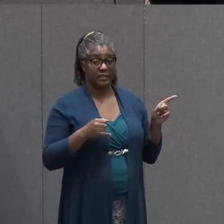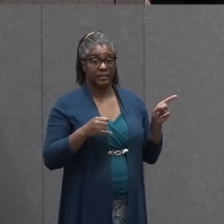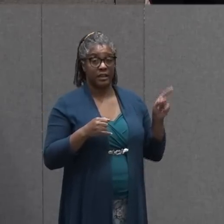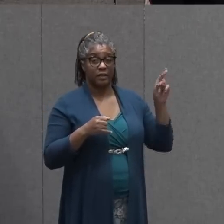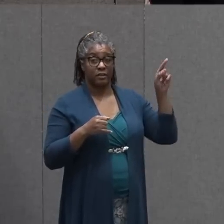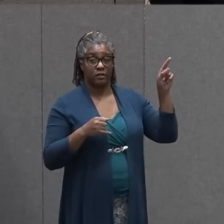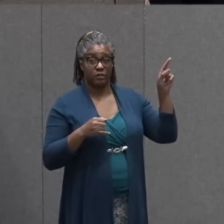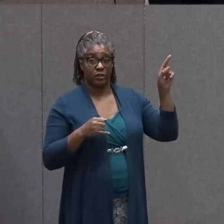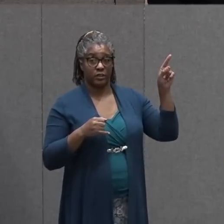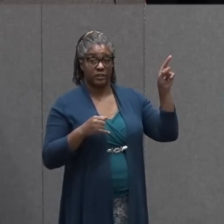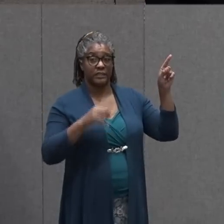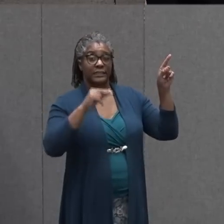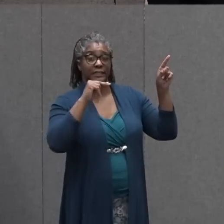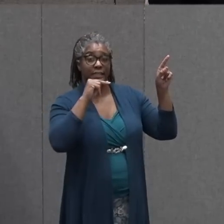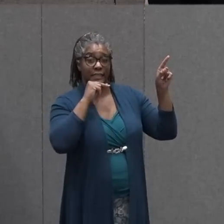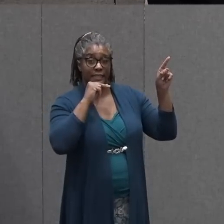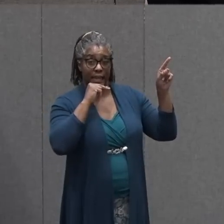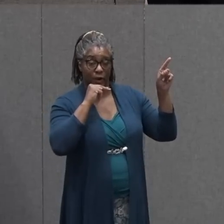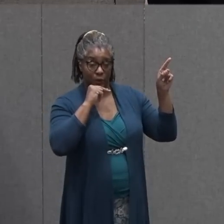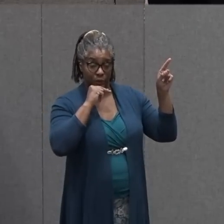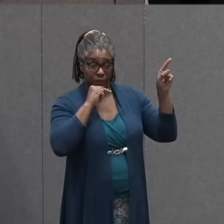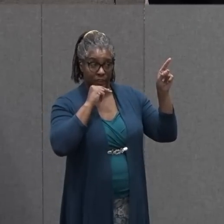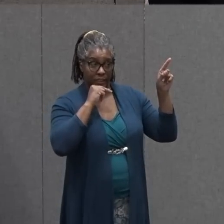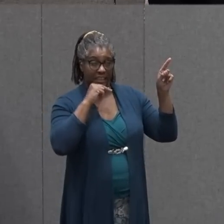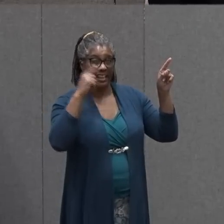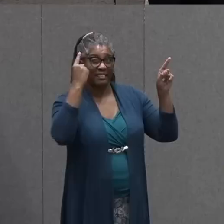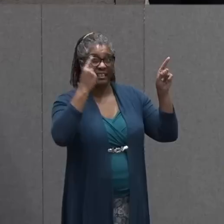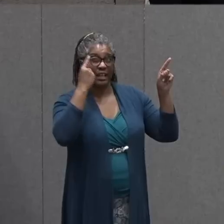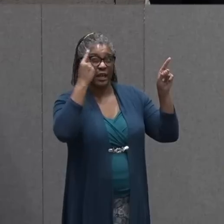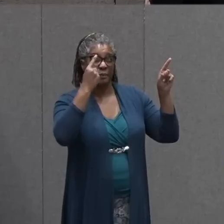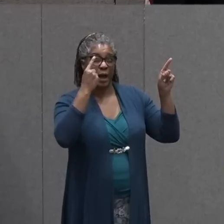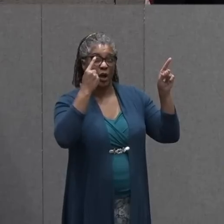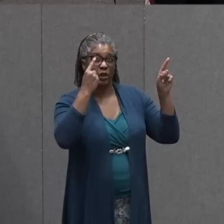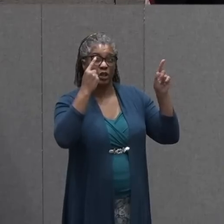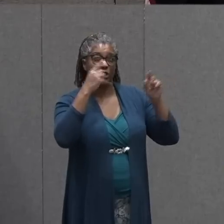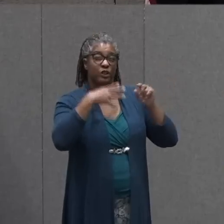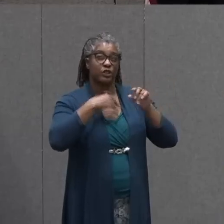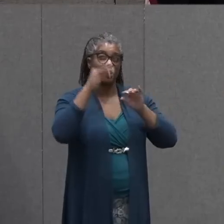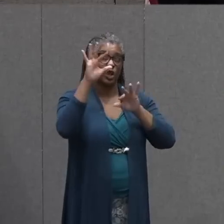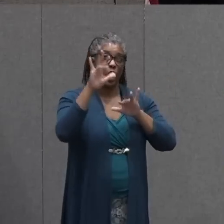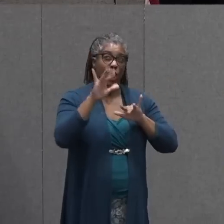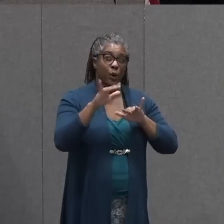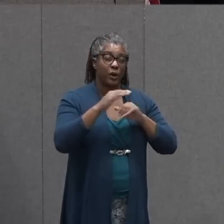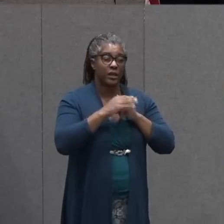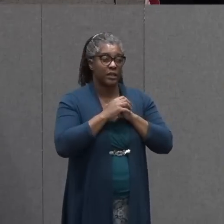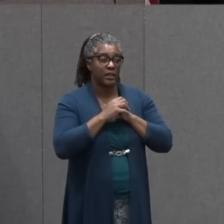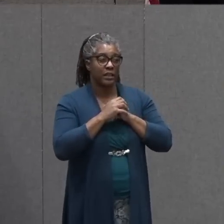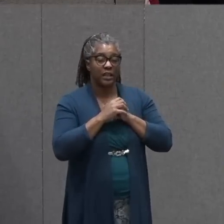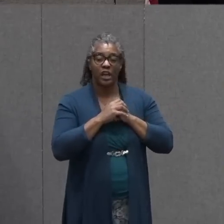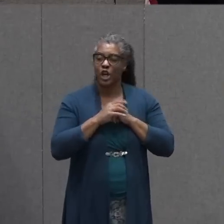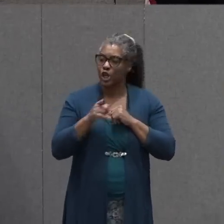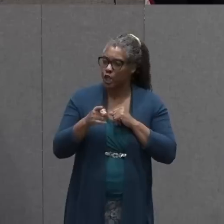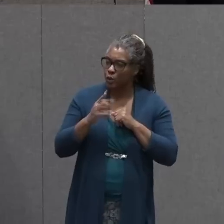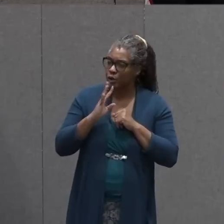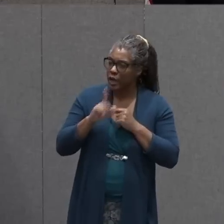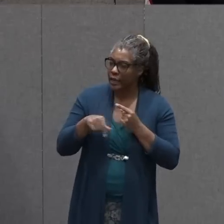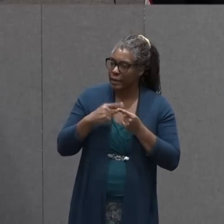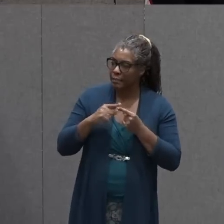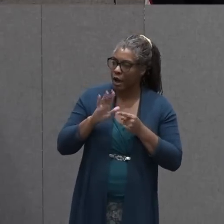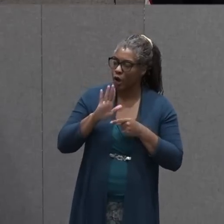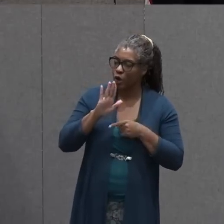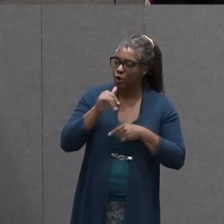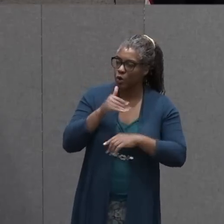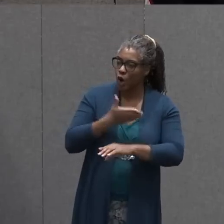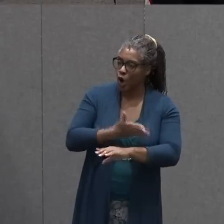drive here, the snow outside. You know what? I heard you talking about your daughter. Brianna. Yes. Let's do one about